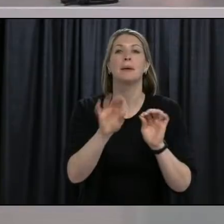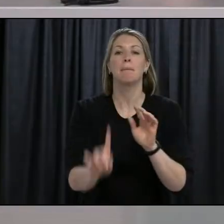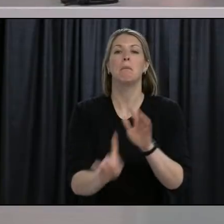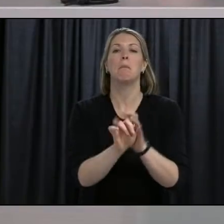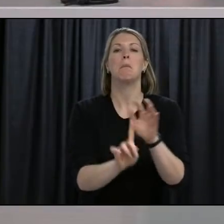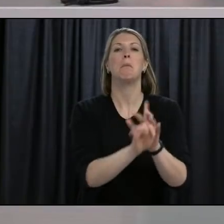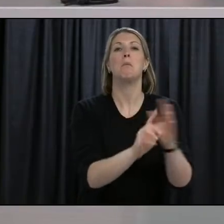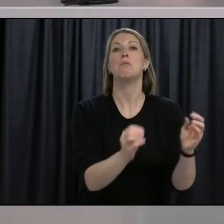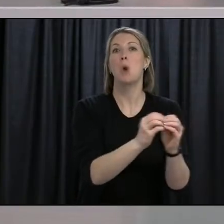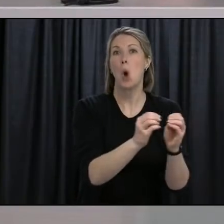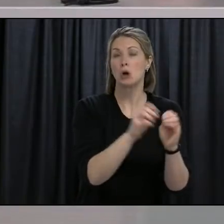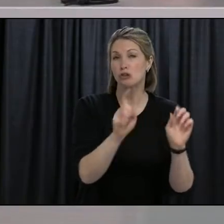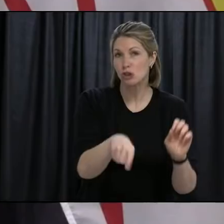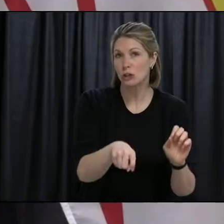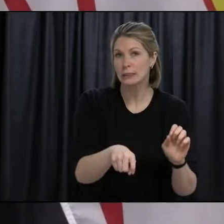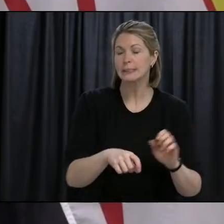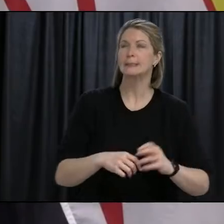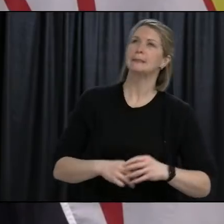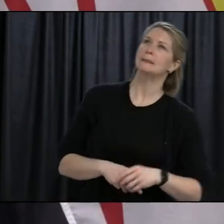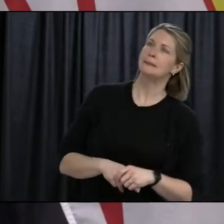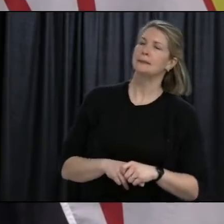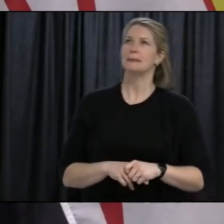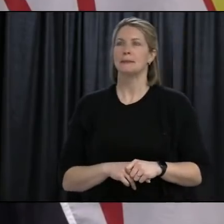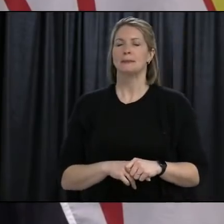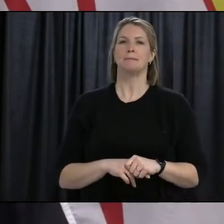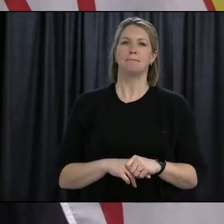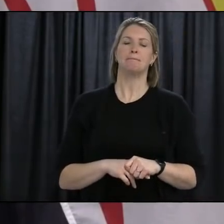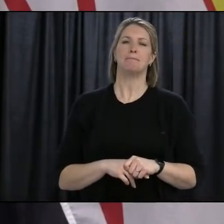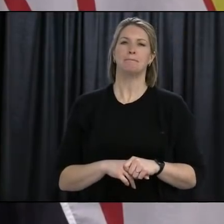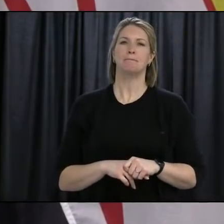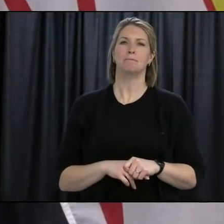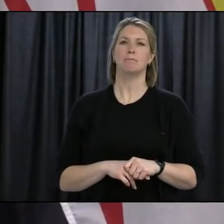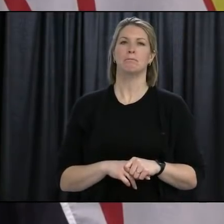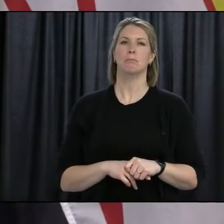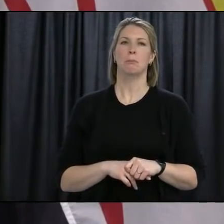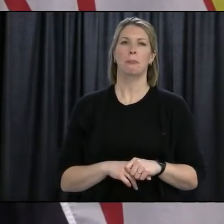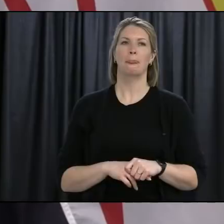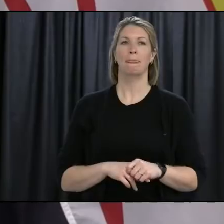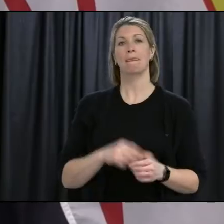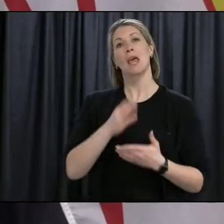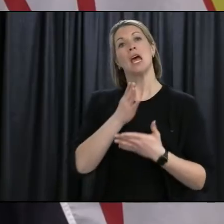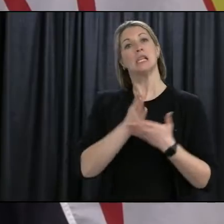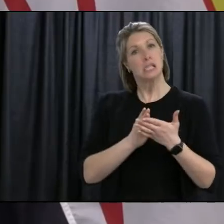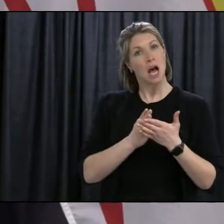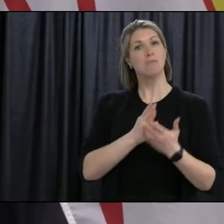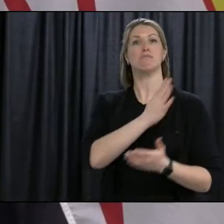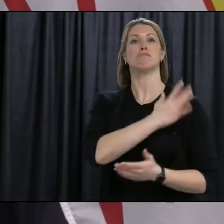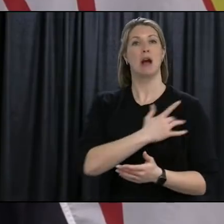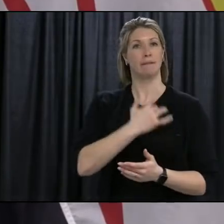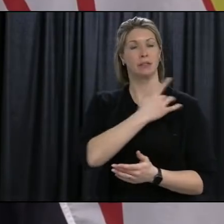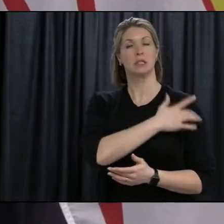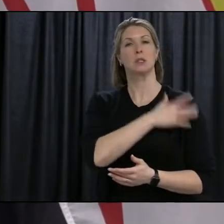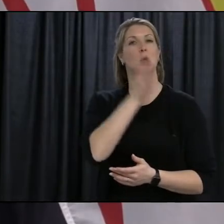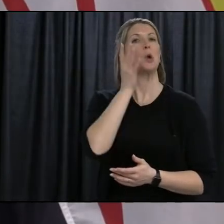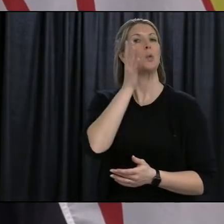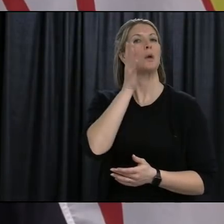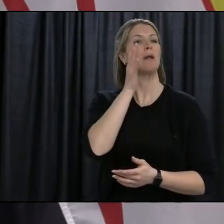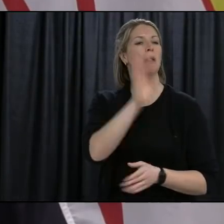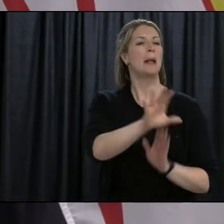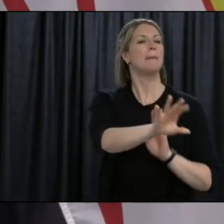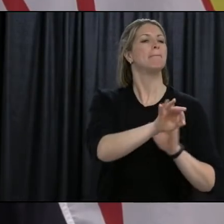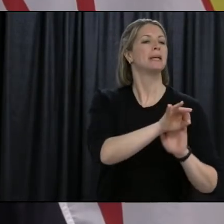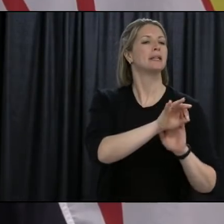tests kind of thing. Yeah, so, I mean, there are some jurisdictions that will test certain groups of people